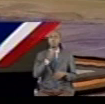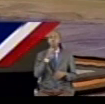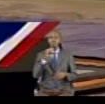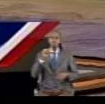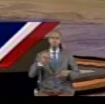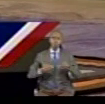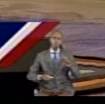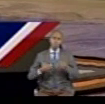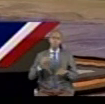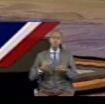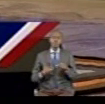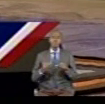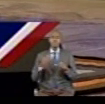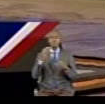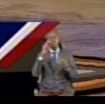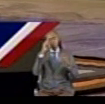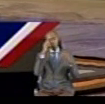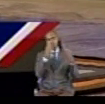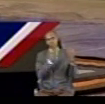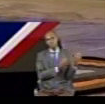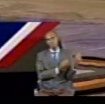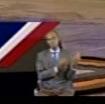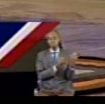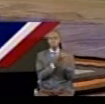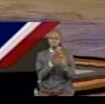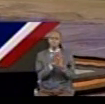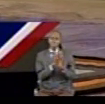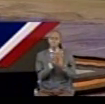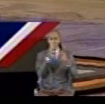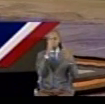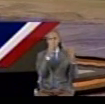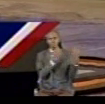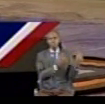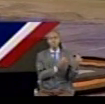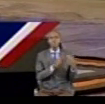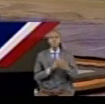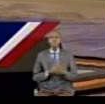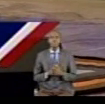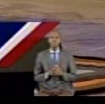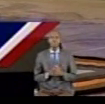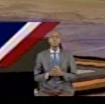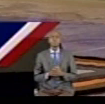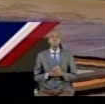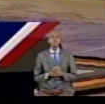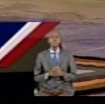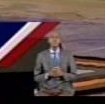Christ's Prevailing Power and Our